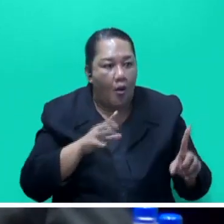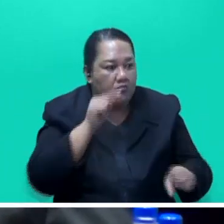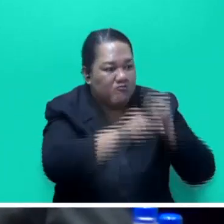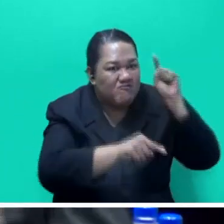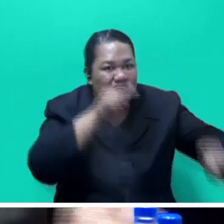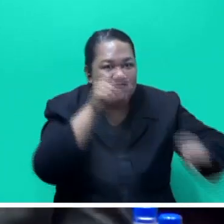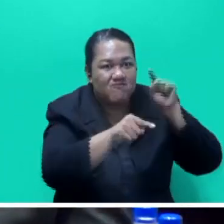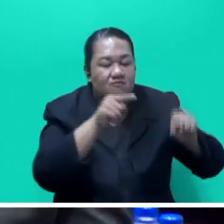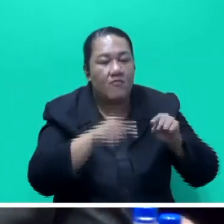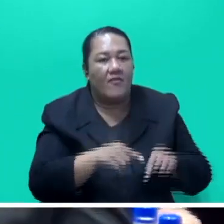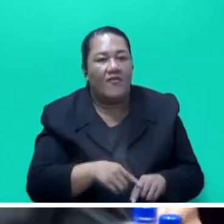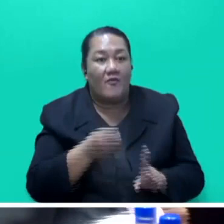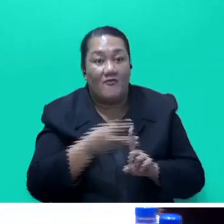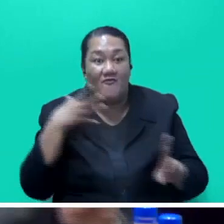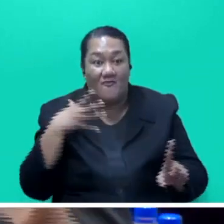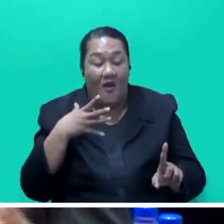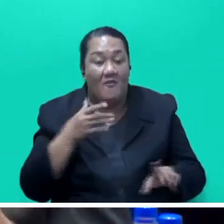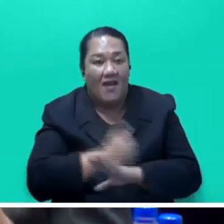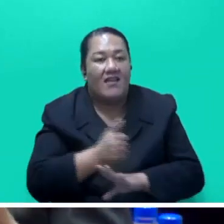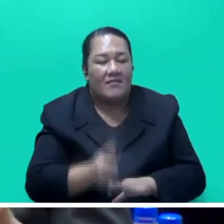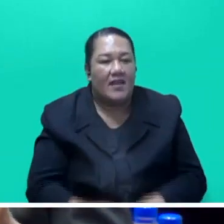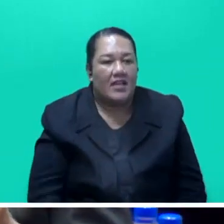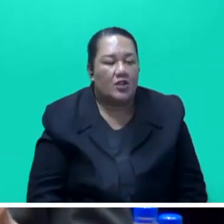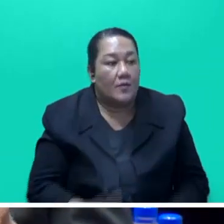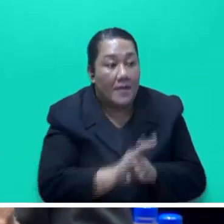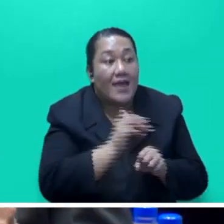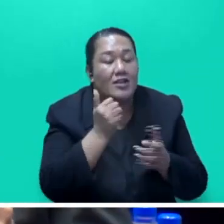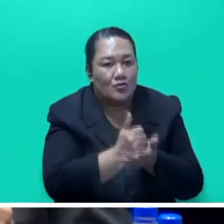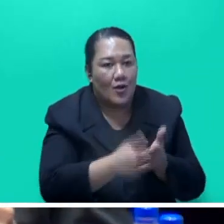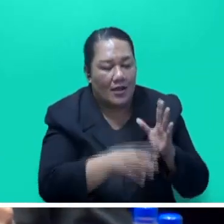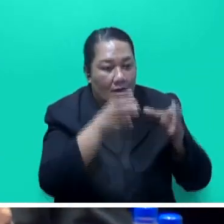Act and ensure that the Audit Act, provides,